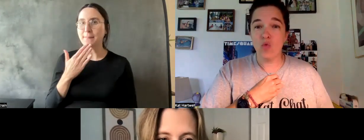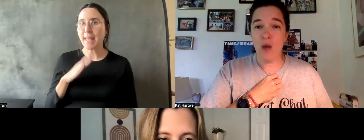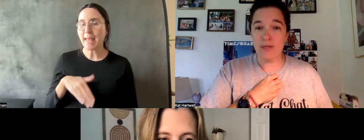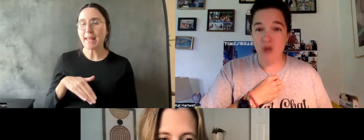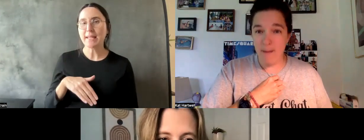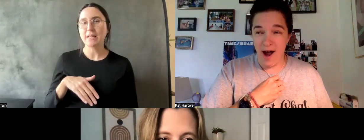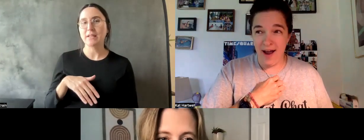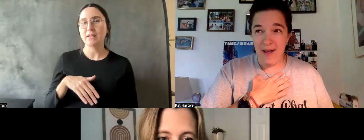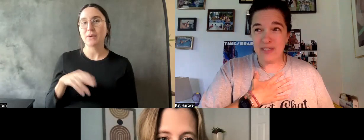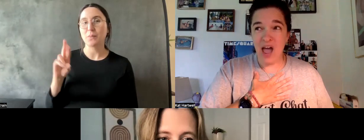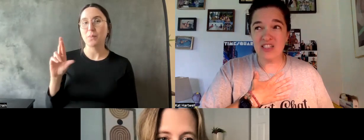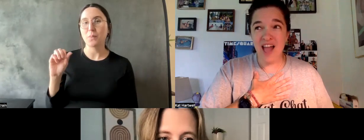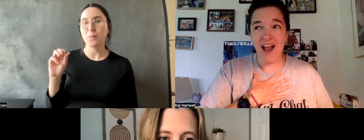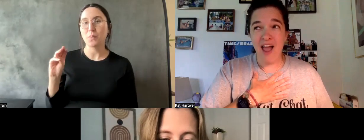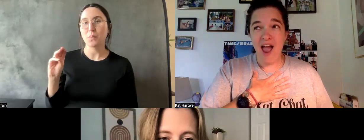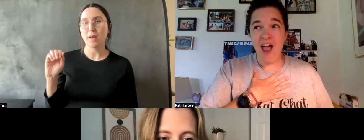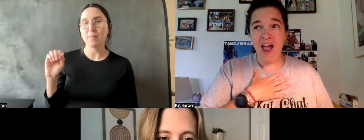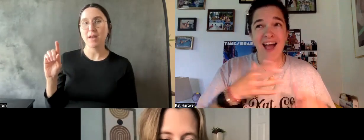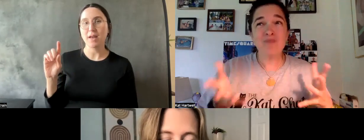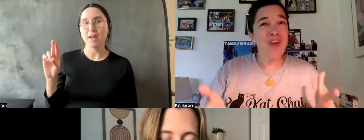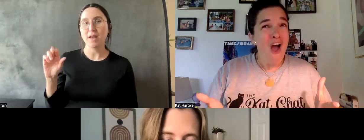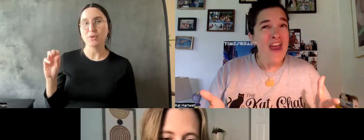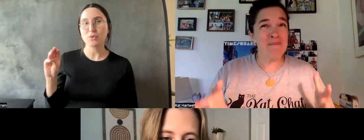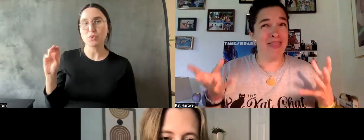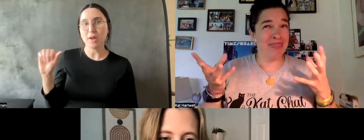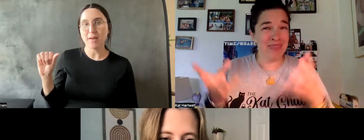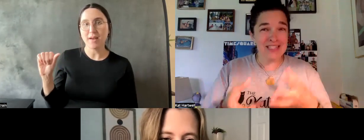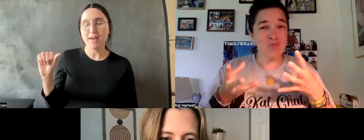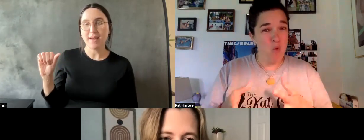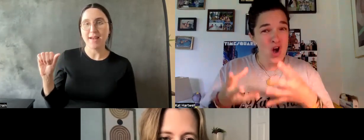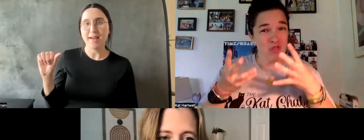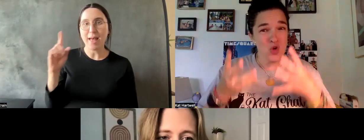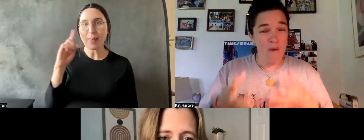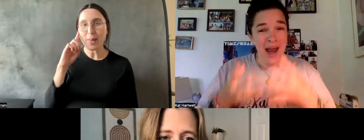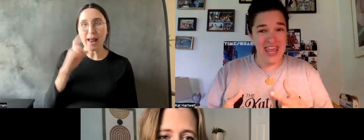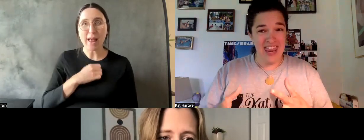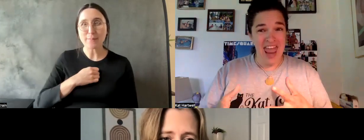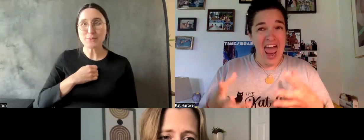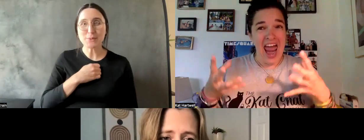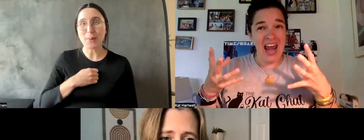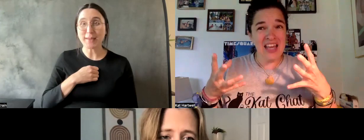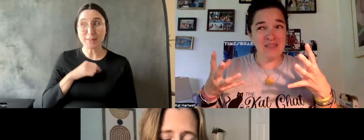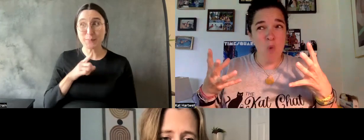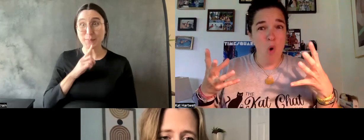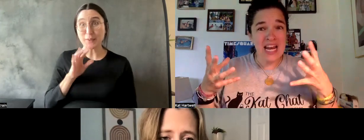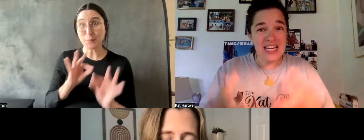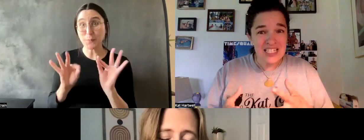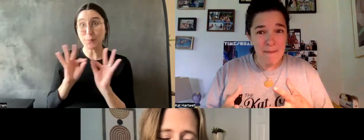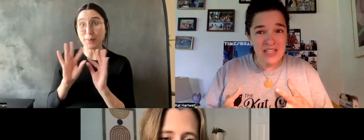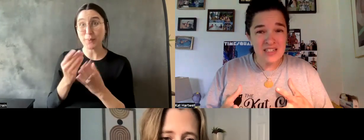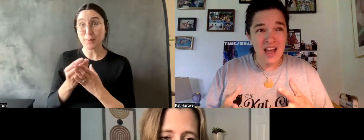about Ramadrama. I'm sorry, but it worth your money and it's